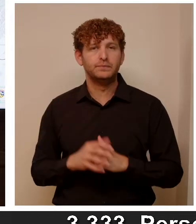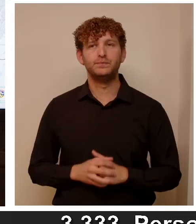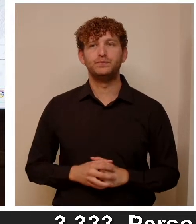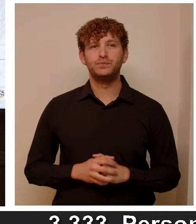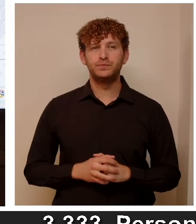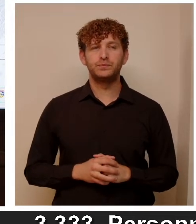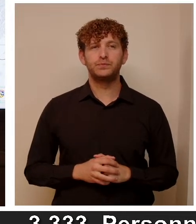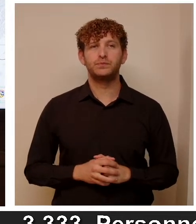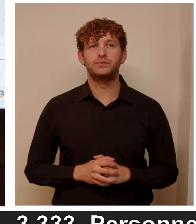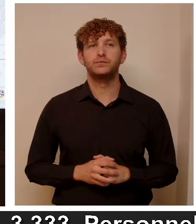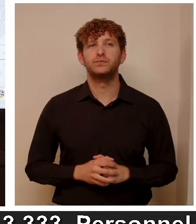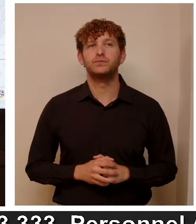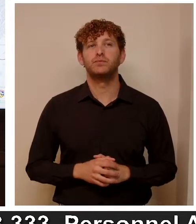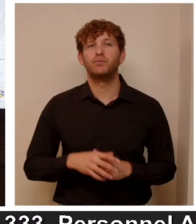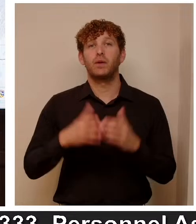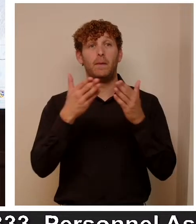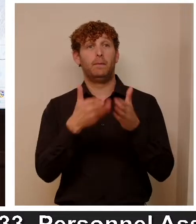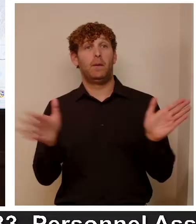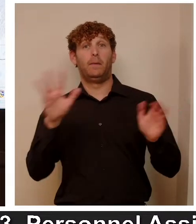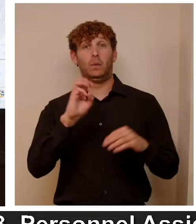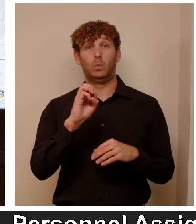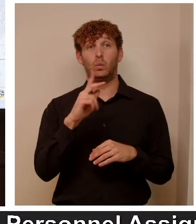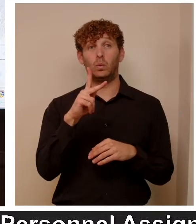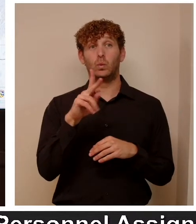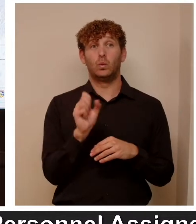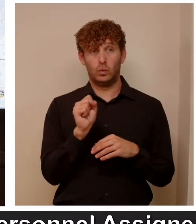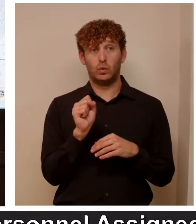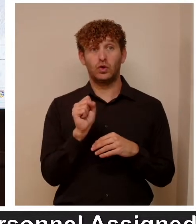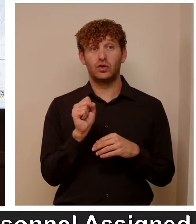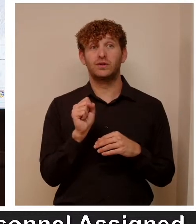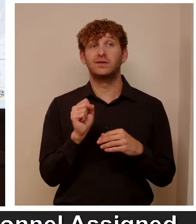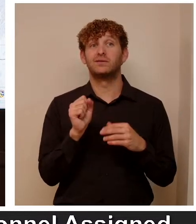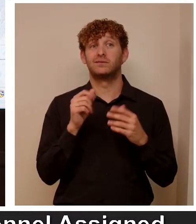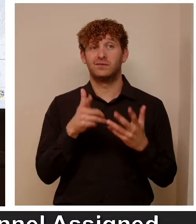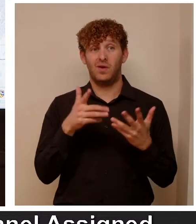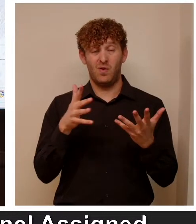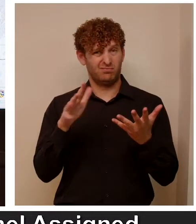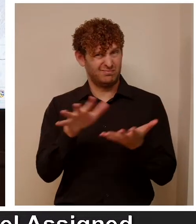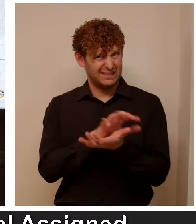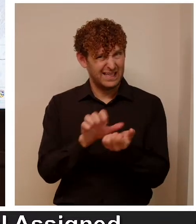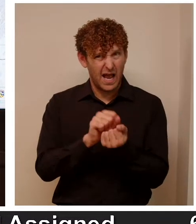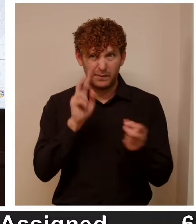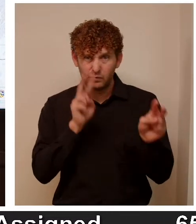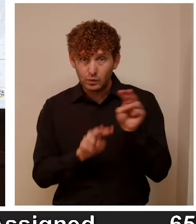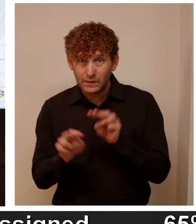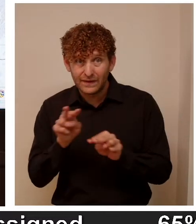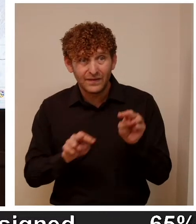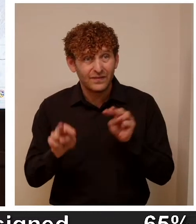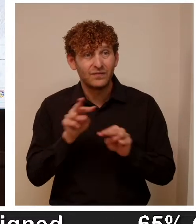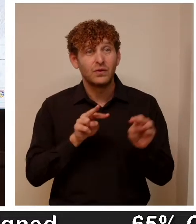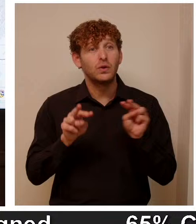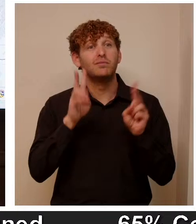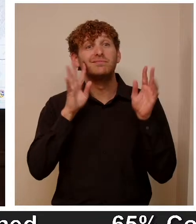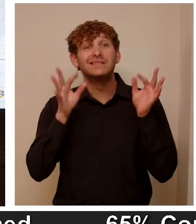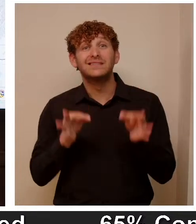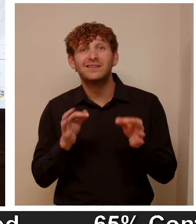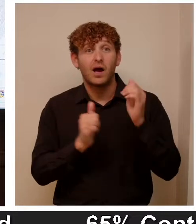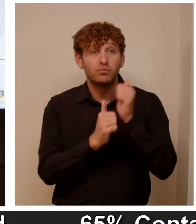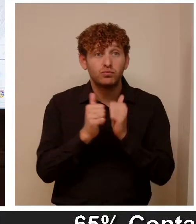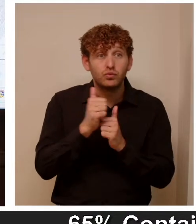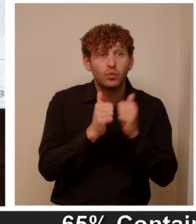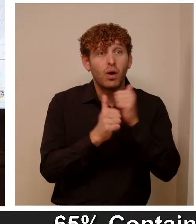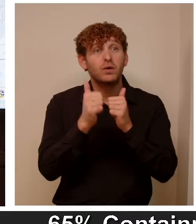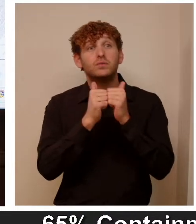Public Works is also making preliminary fire damage assessments to determine whether the homes and structures are safe for the public to